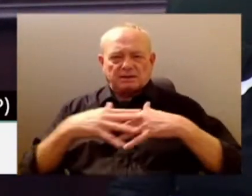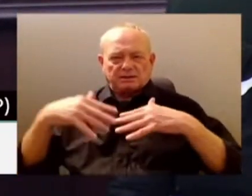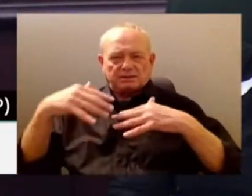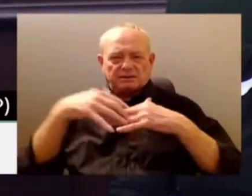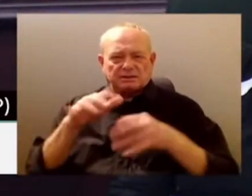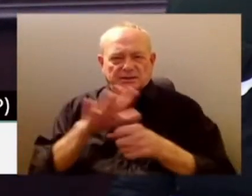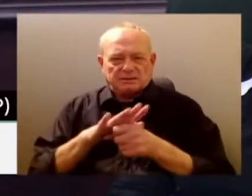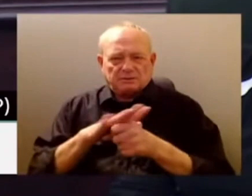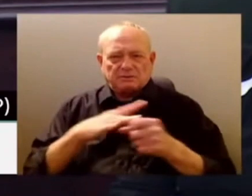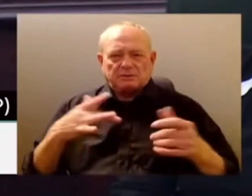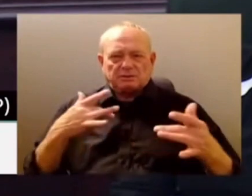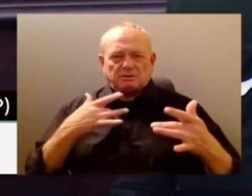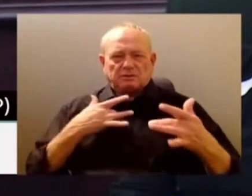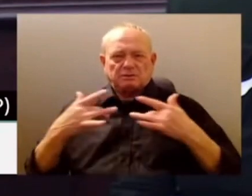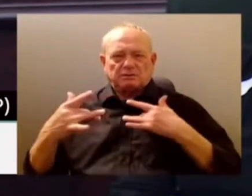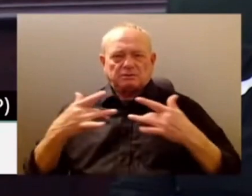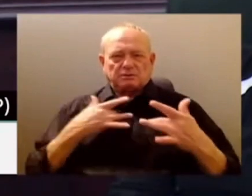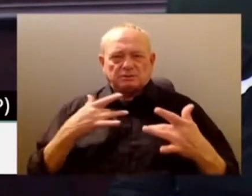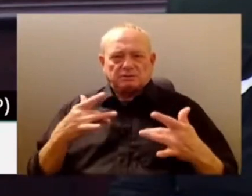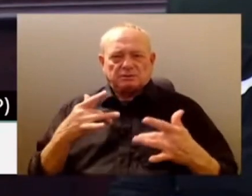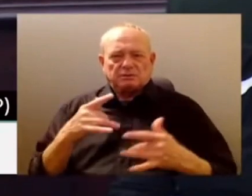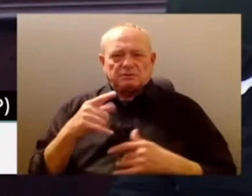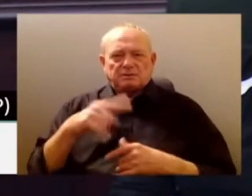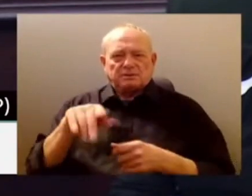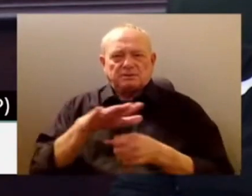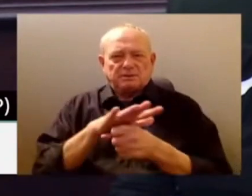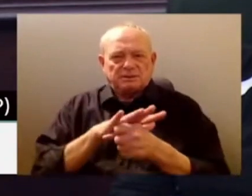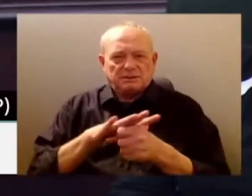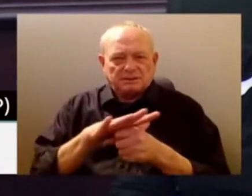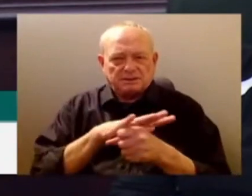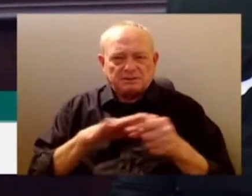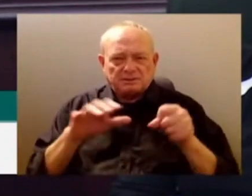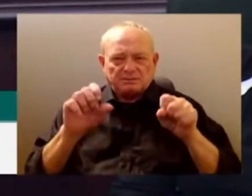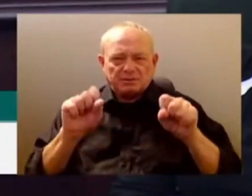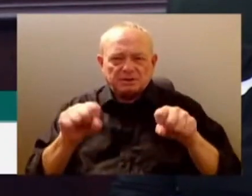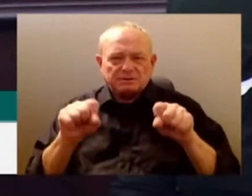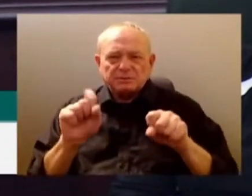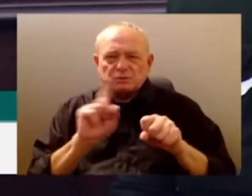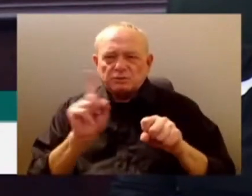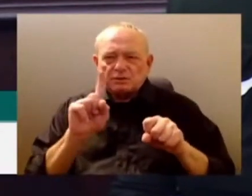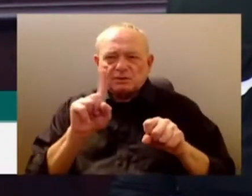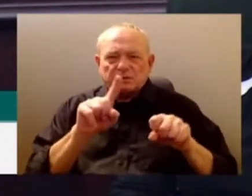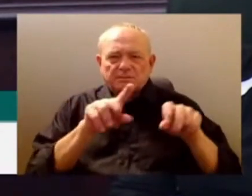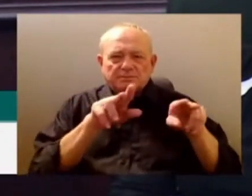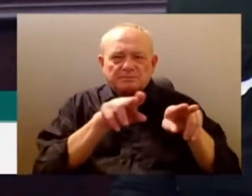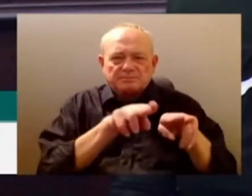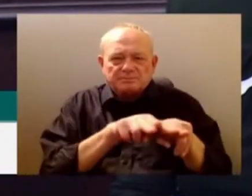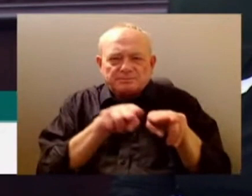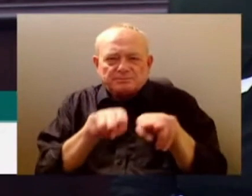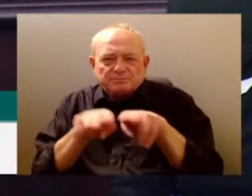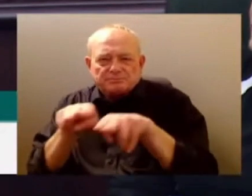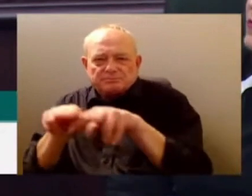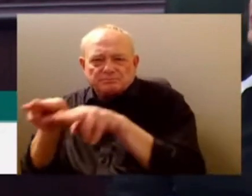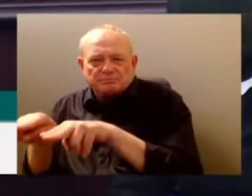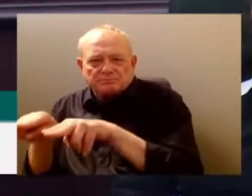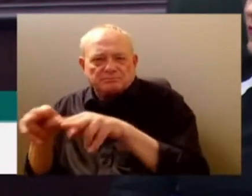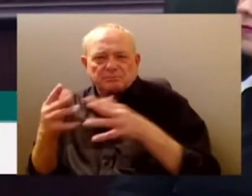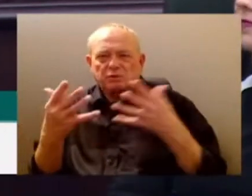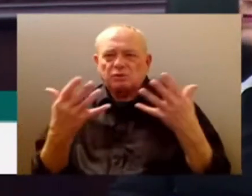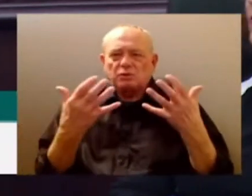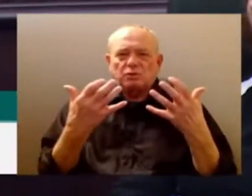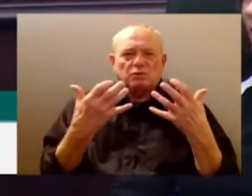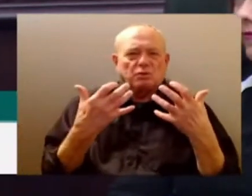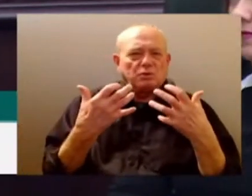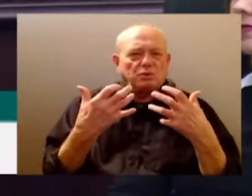of significance and potential burial grounds and a lack of sufficient funding to conduct effective site visits. Yet again, this